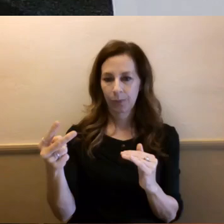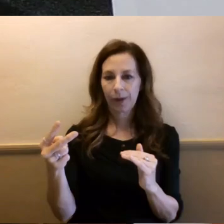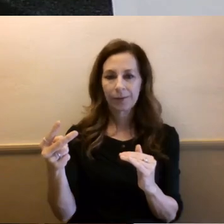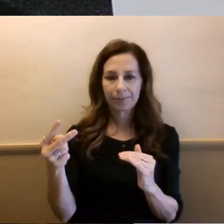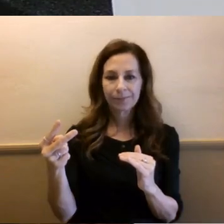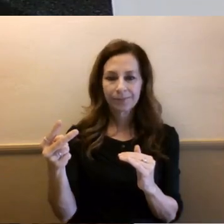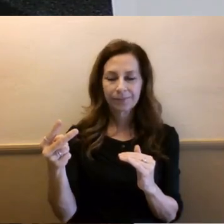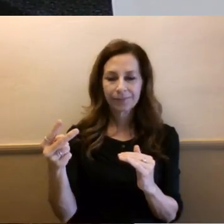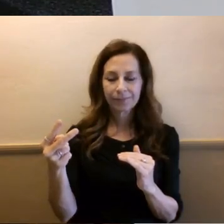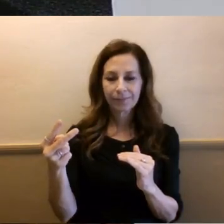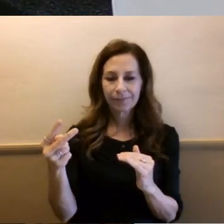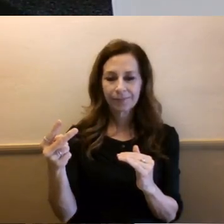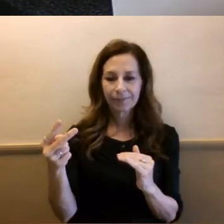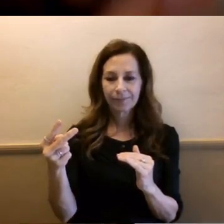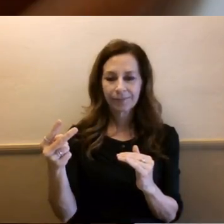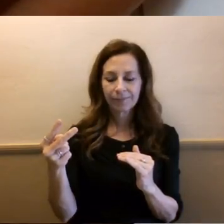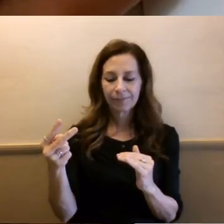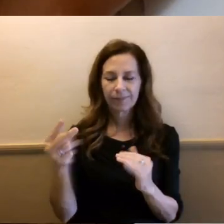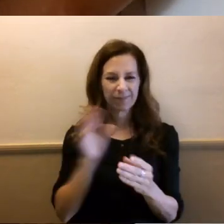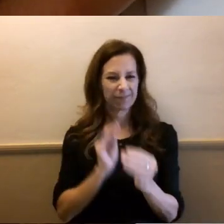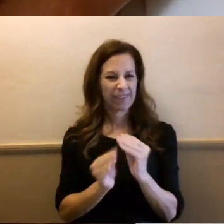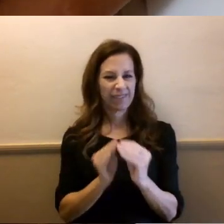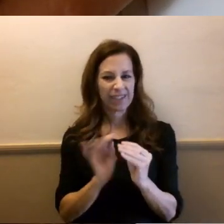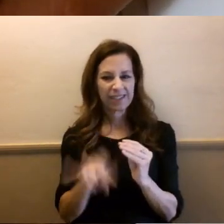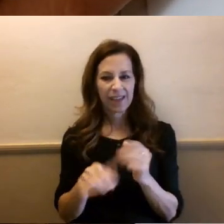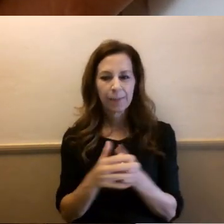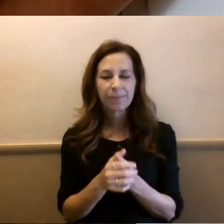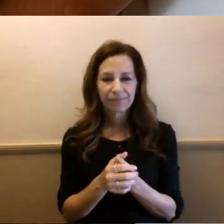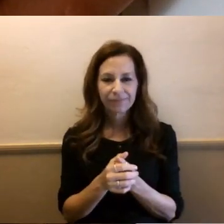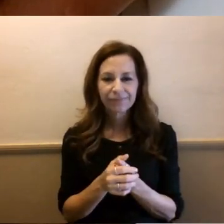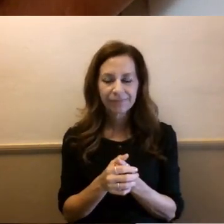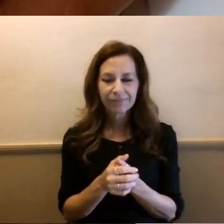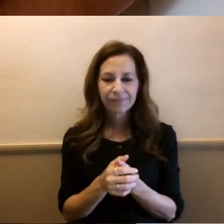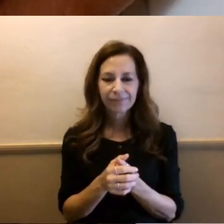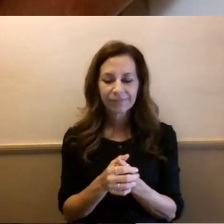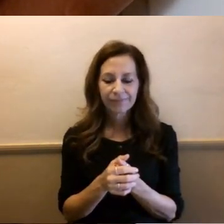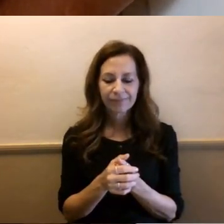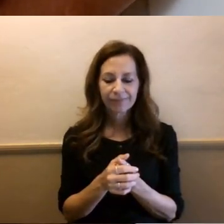C squared. Let me fix that.